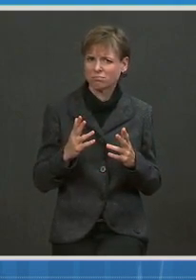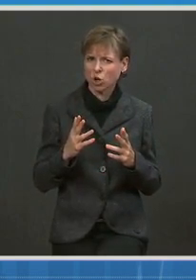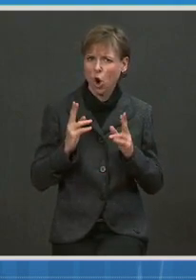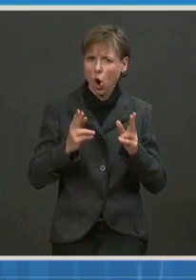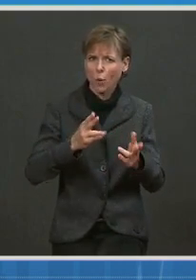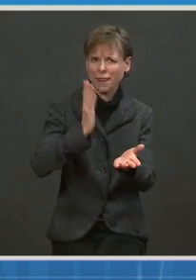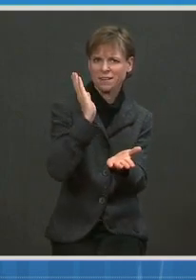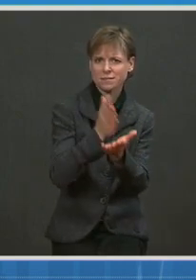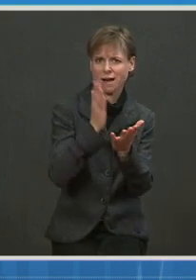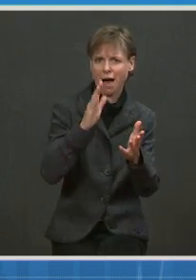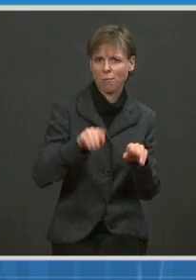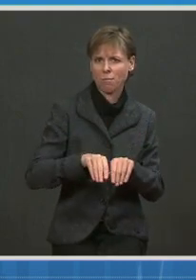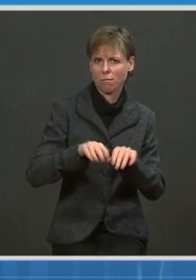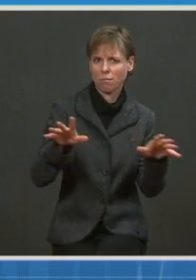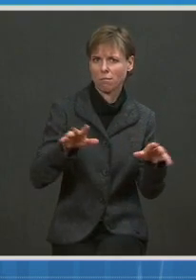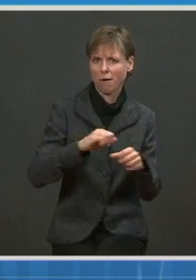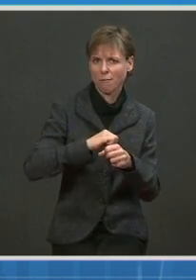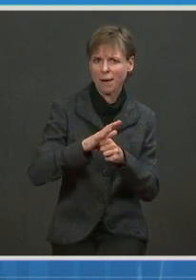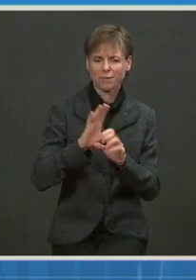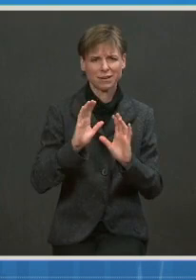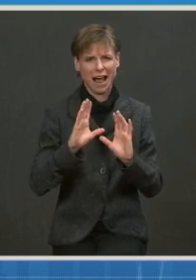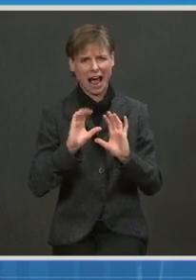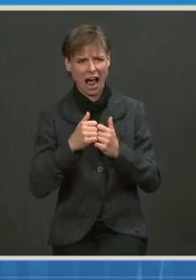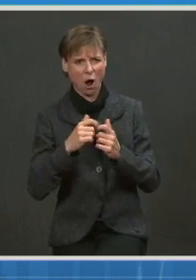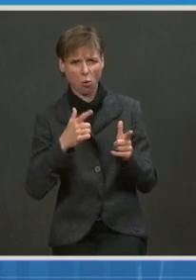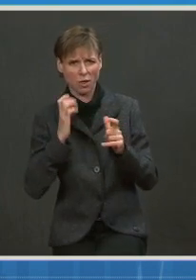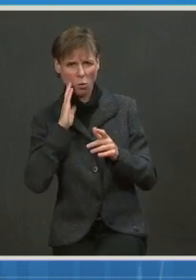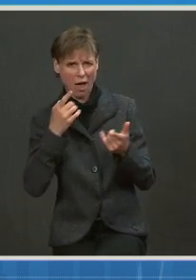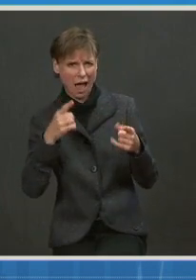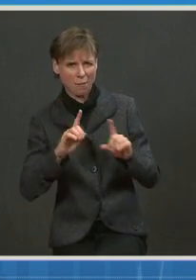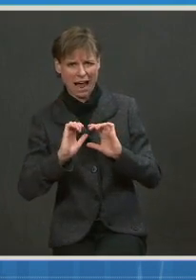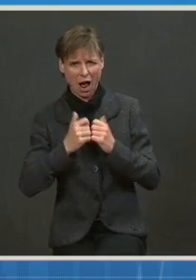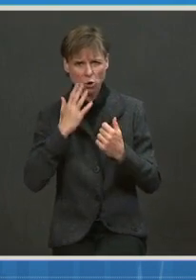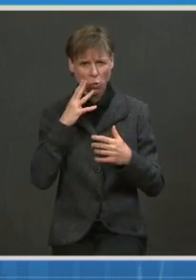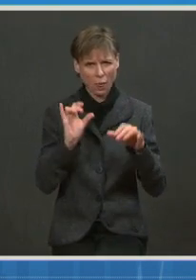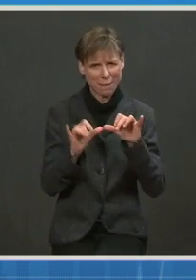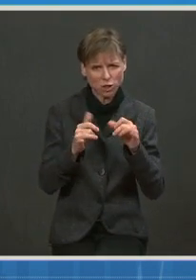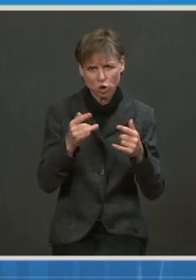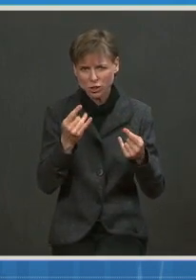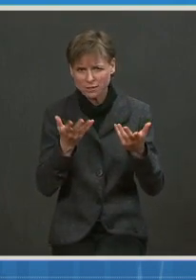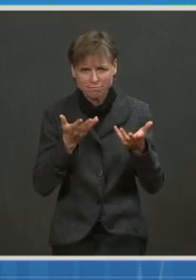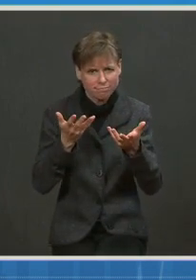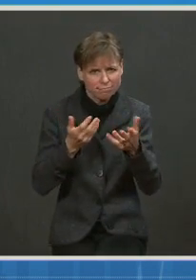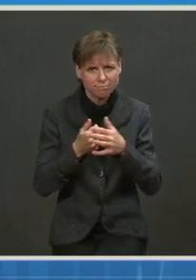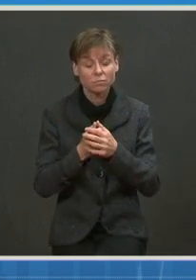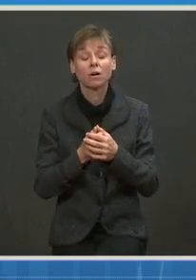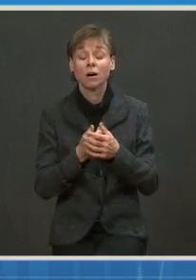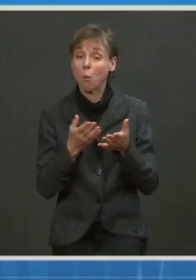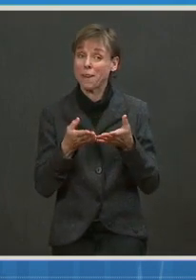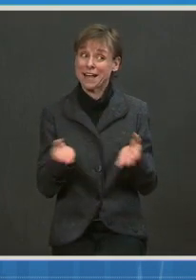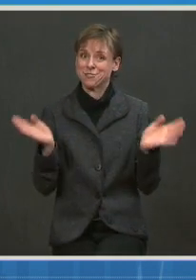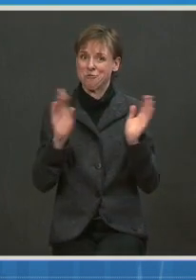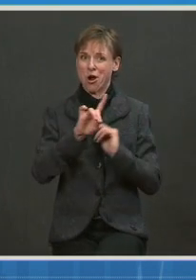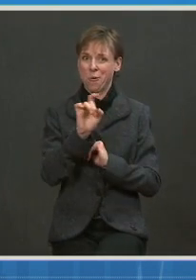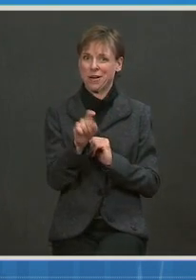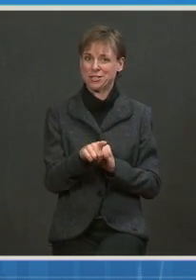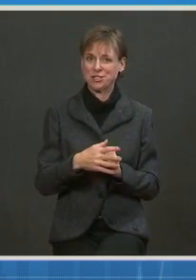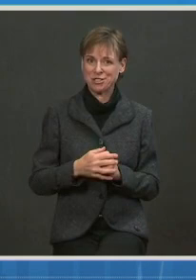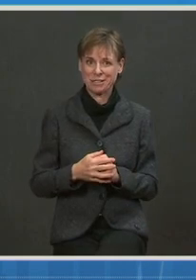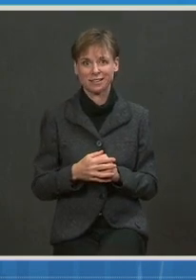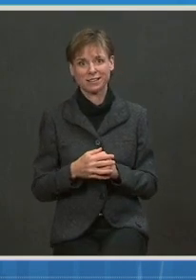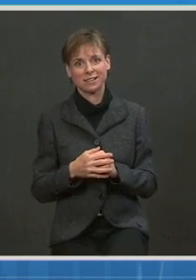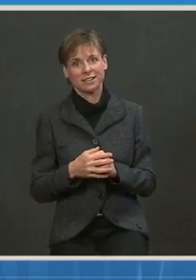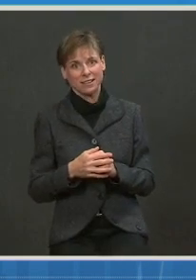that happen, and how will you measure it? It's a broad question, so I would invite anyone to take